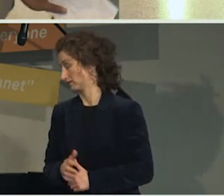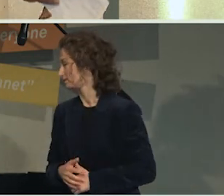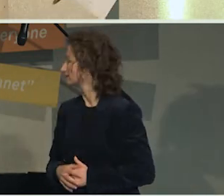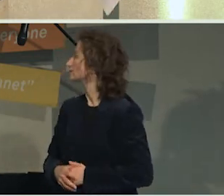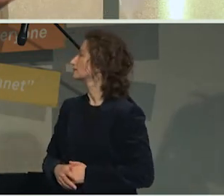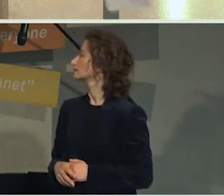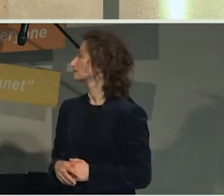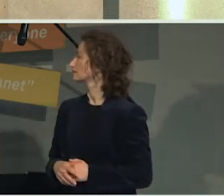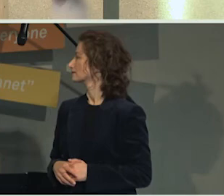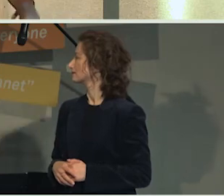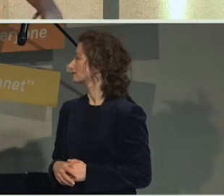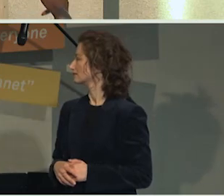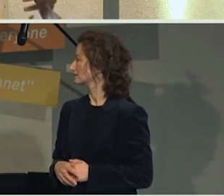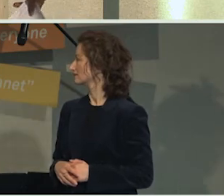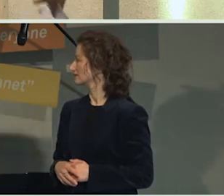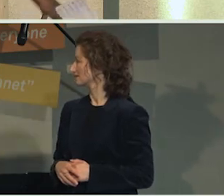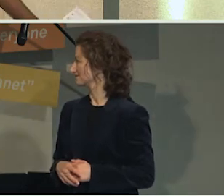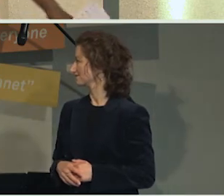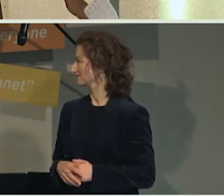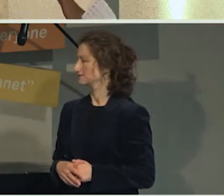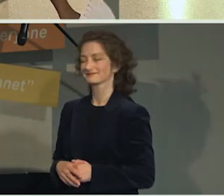weren't expecting with this outfit is that this is a cape.